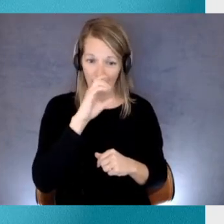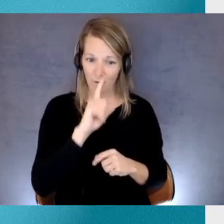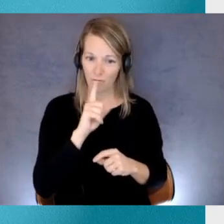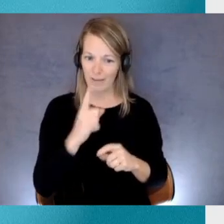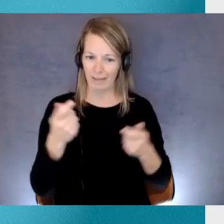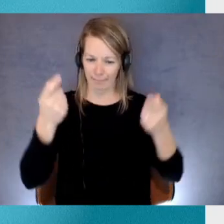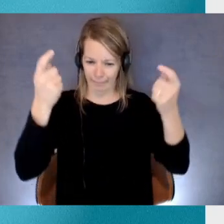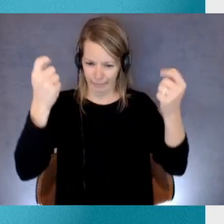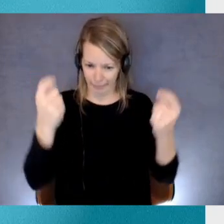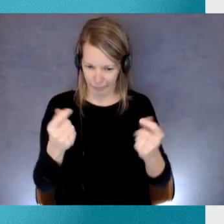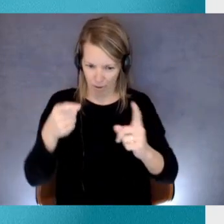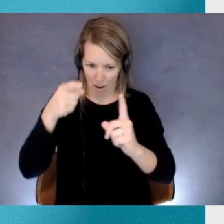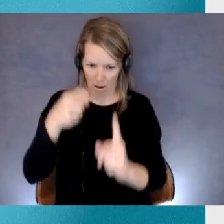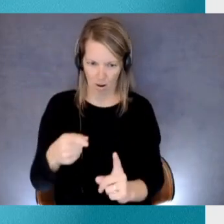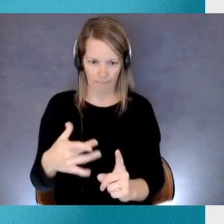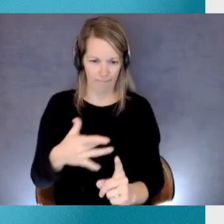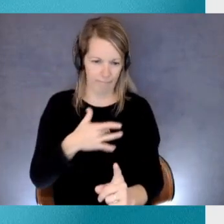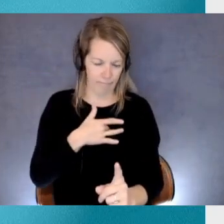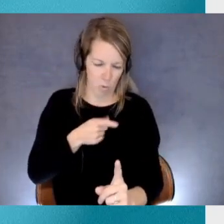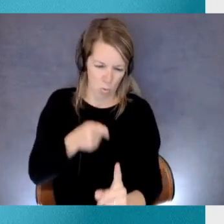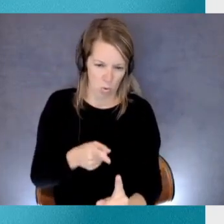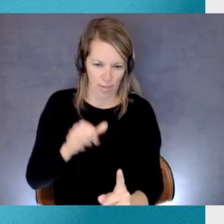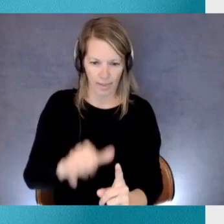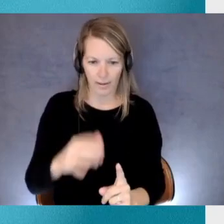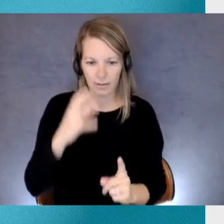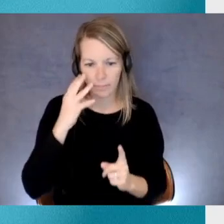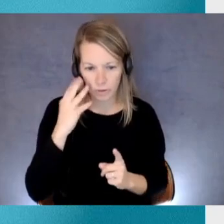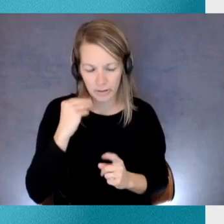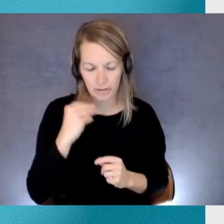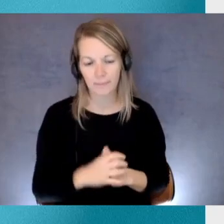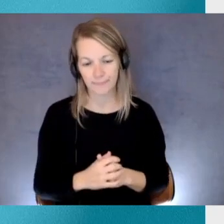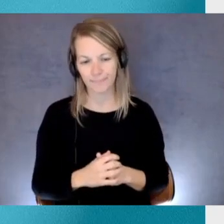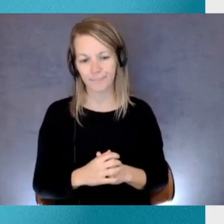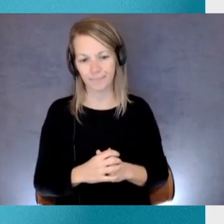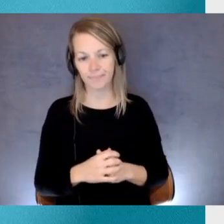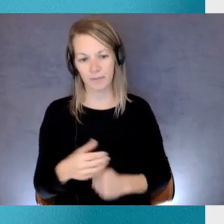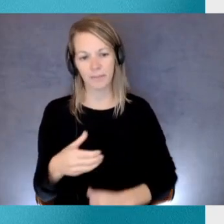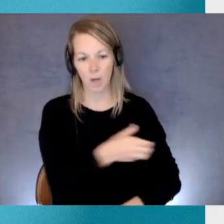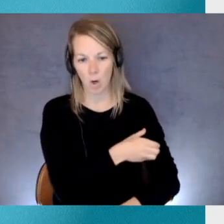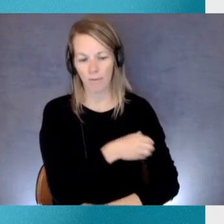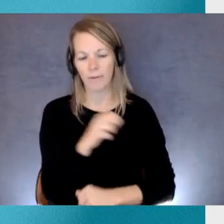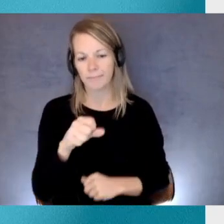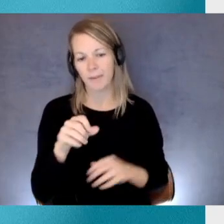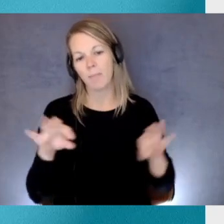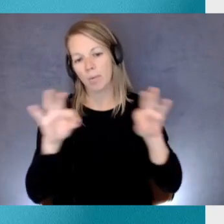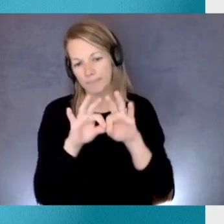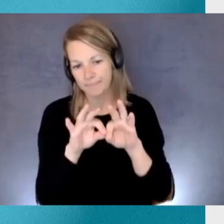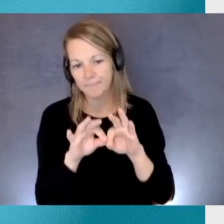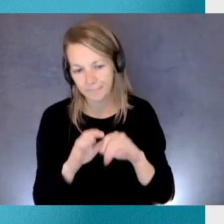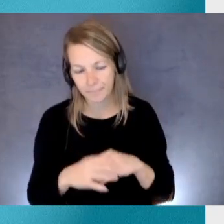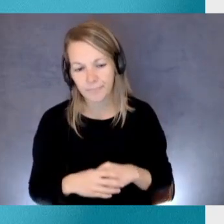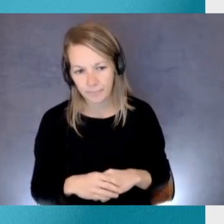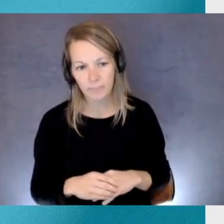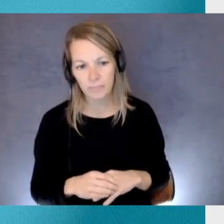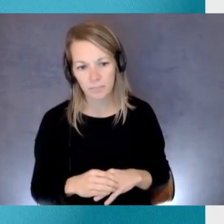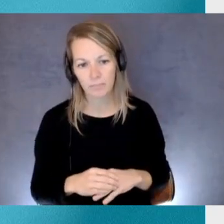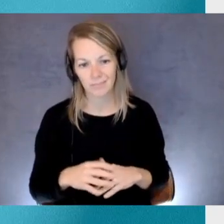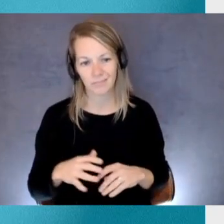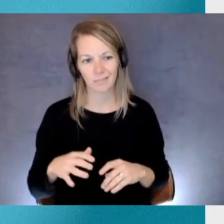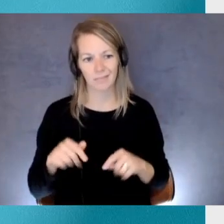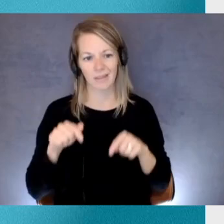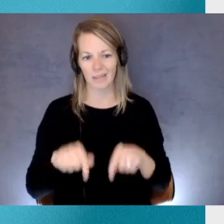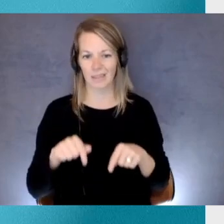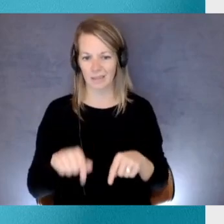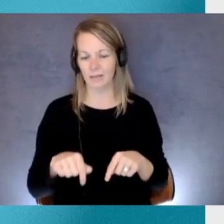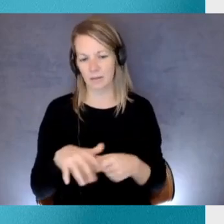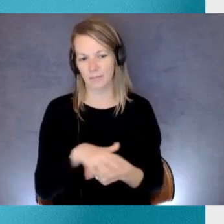you get to the heart of that experience. And that's really true, and that's really powerful and important in the environment that we're speaking of,